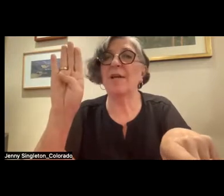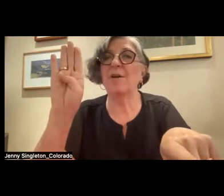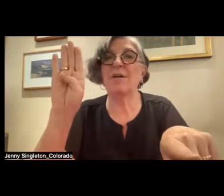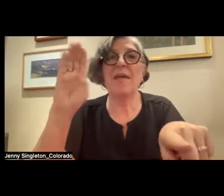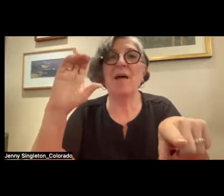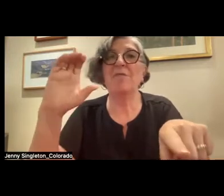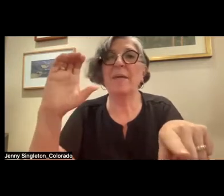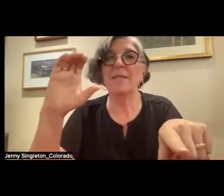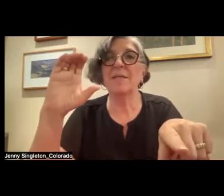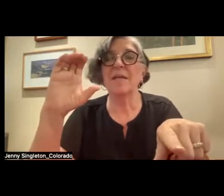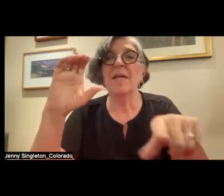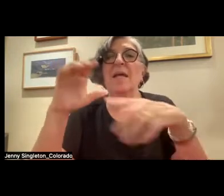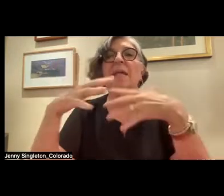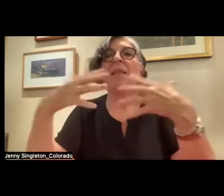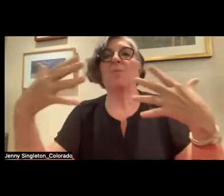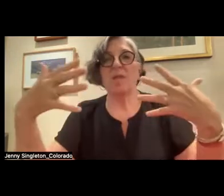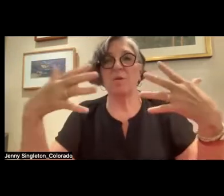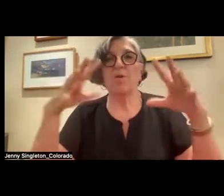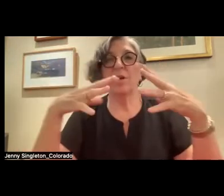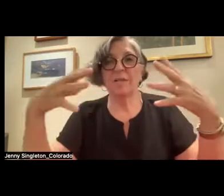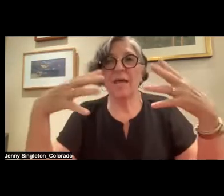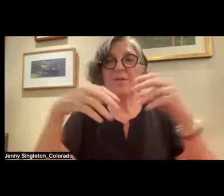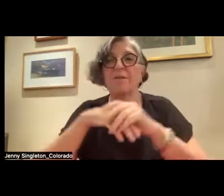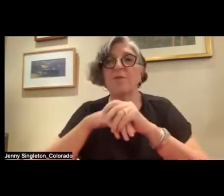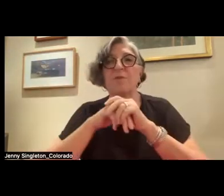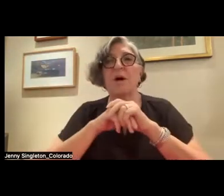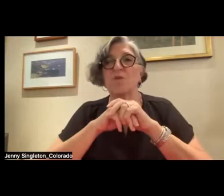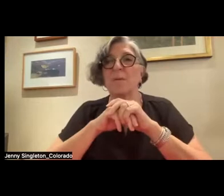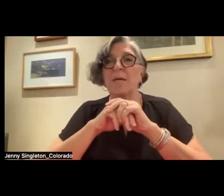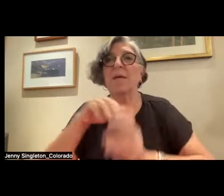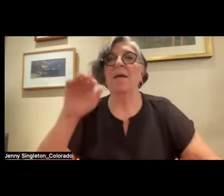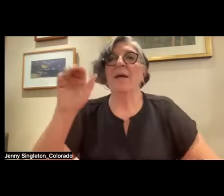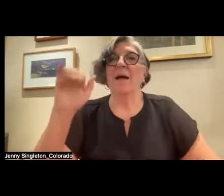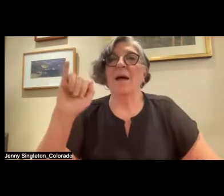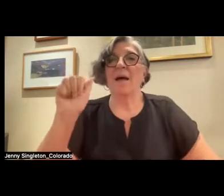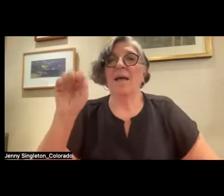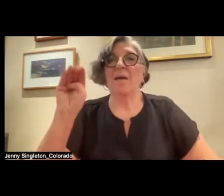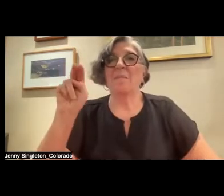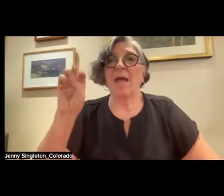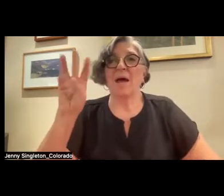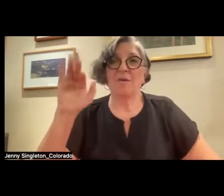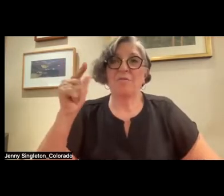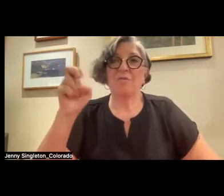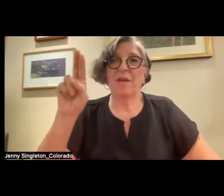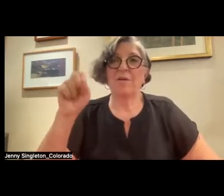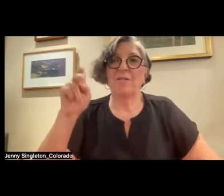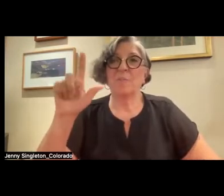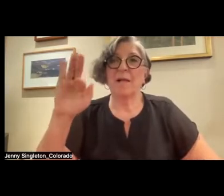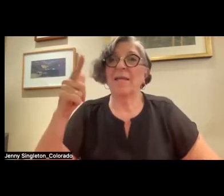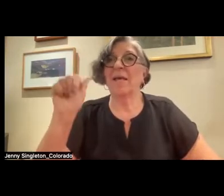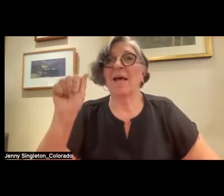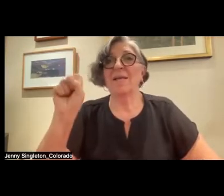every letter of the alphabet. And then when you put it all together, so if you watch me, I am now